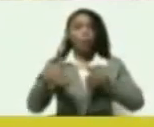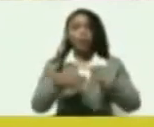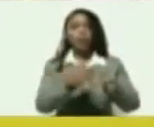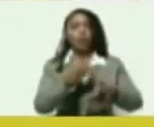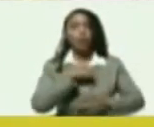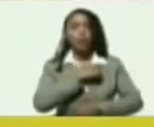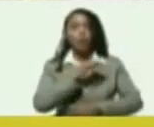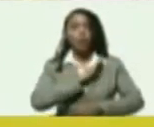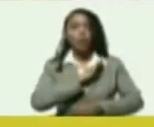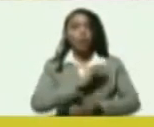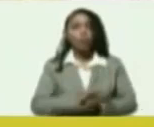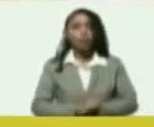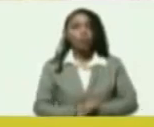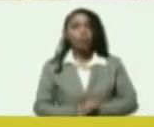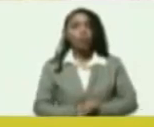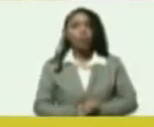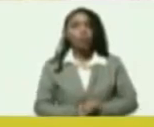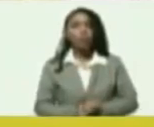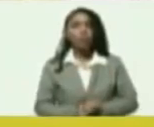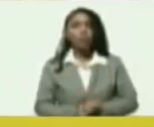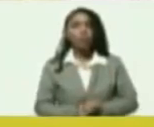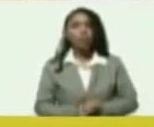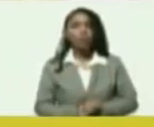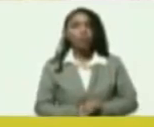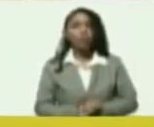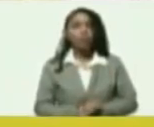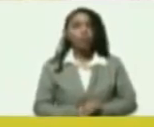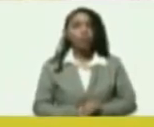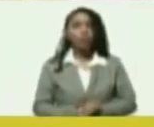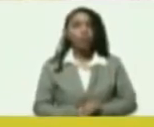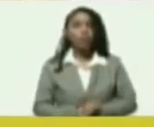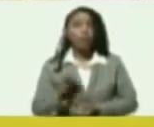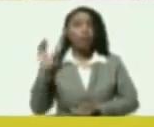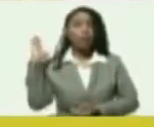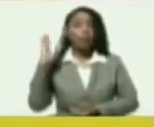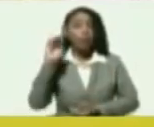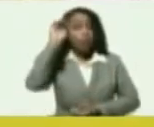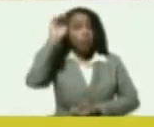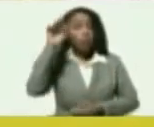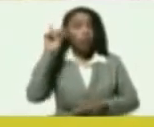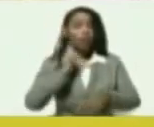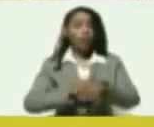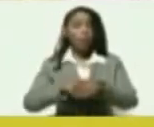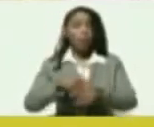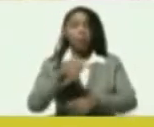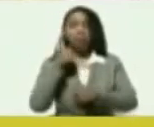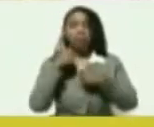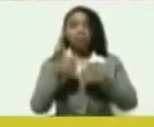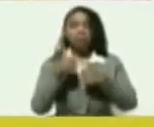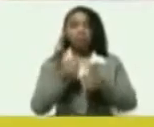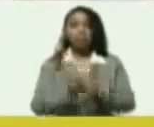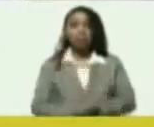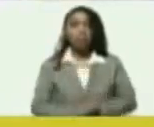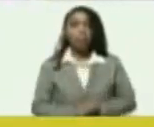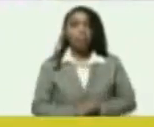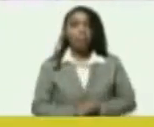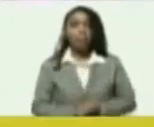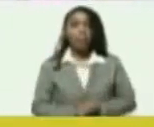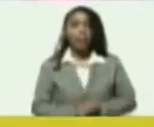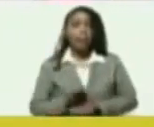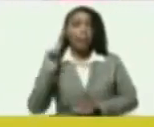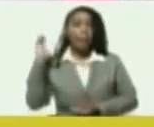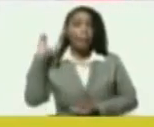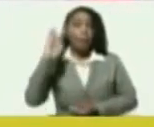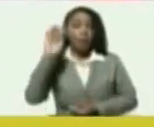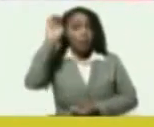camino, compañero. It is our road. Vienen tiempos buenos, Good times are coming. vienen